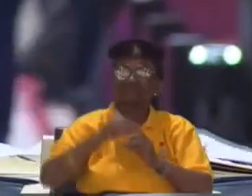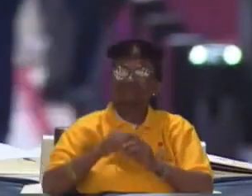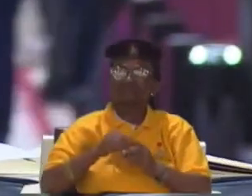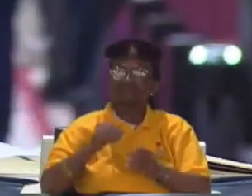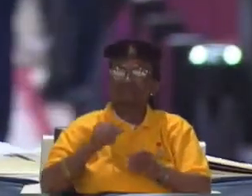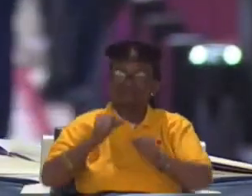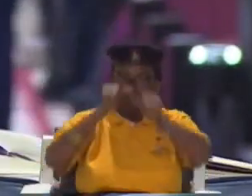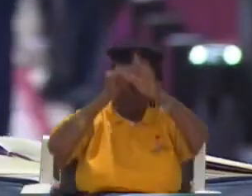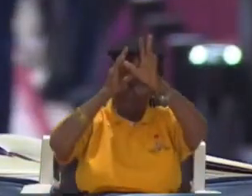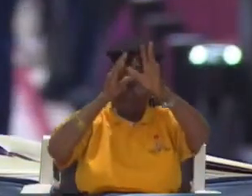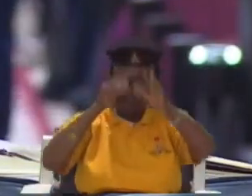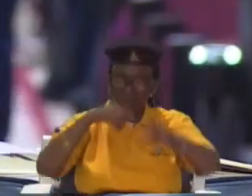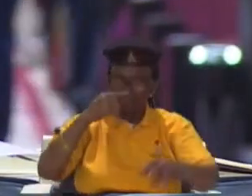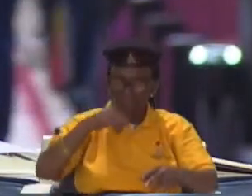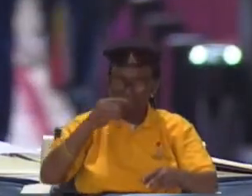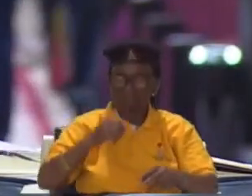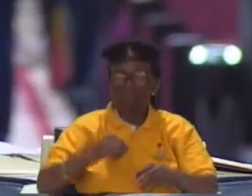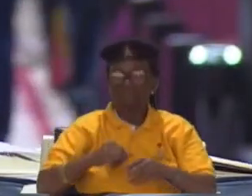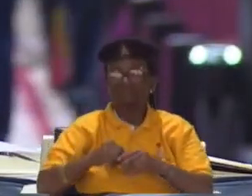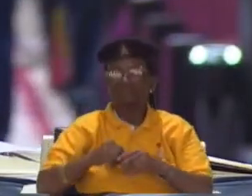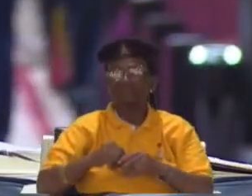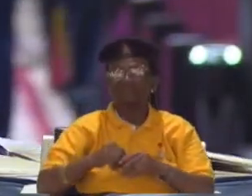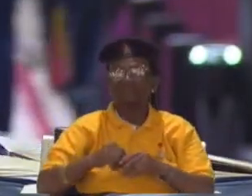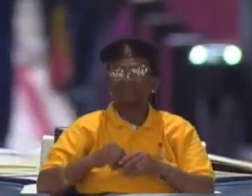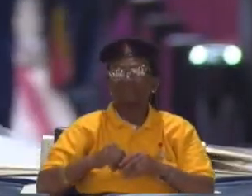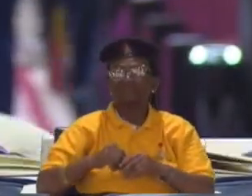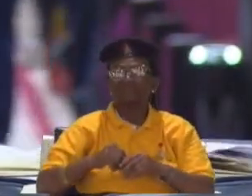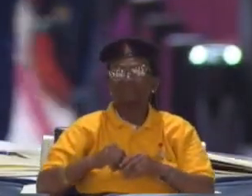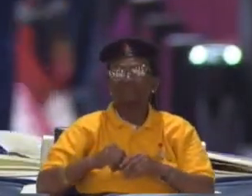Daddy says, Daddy so we pray.